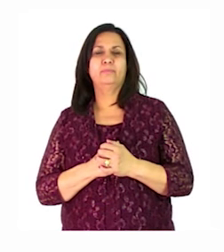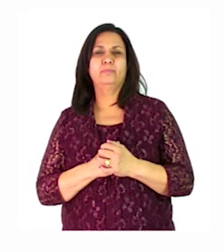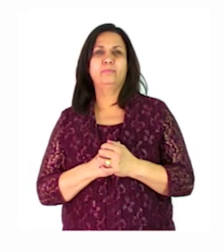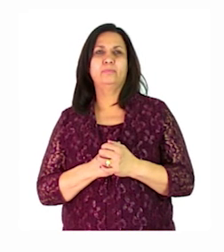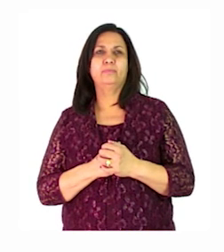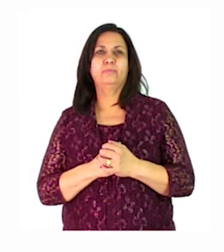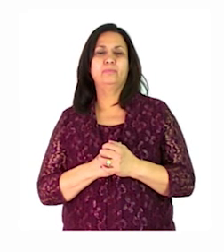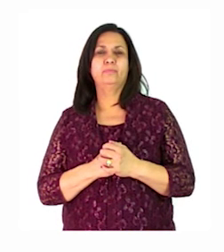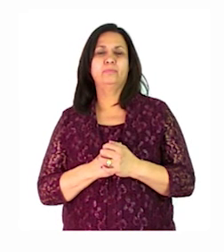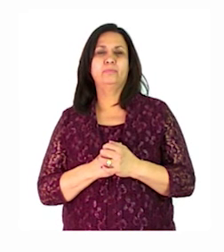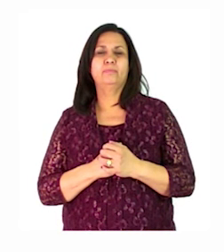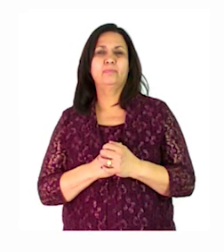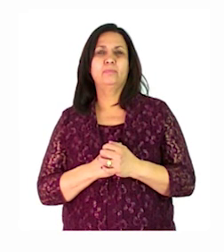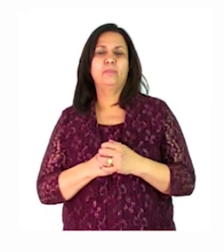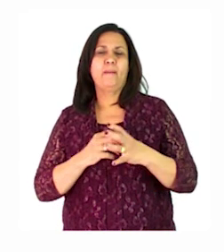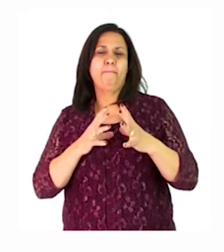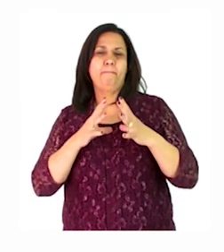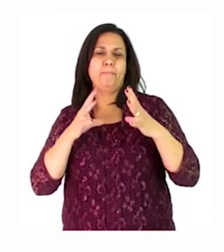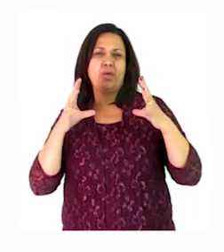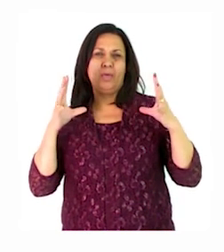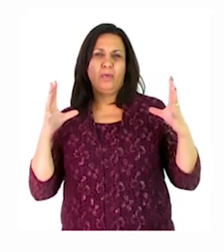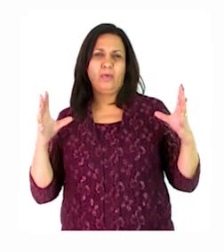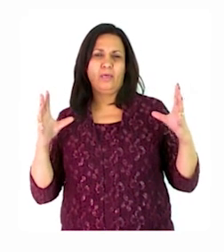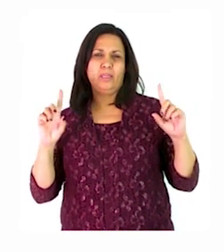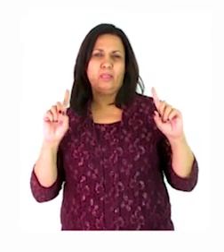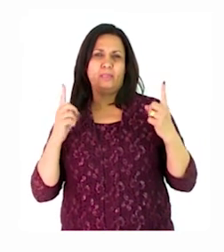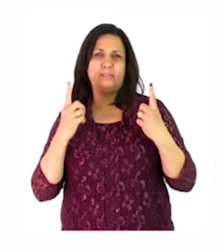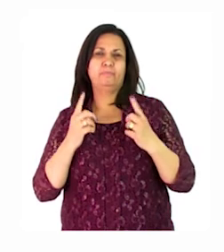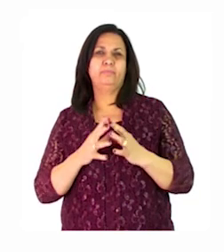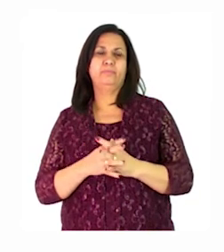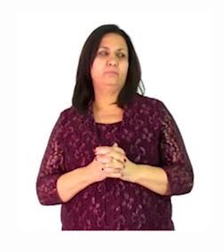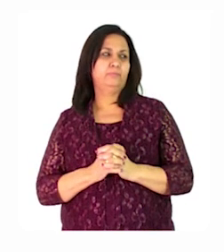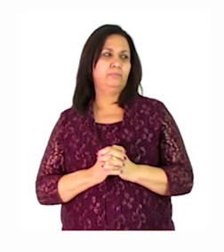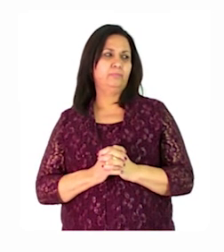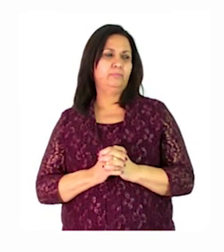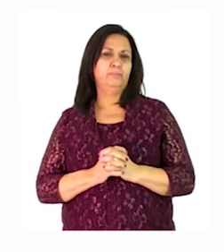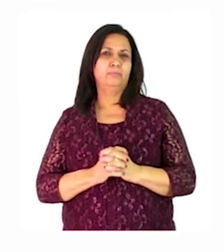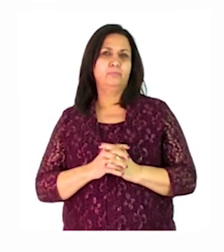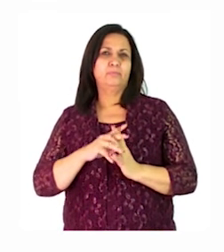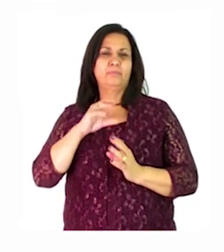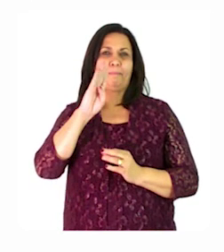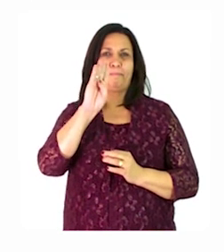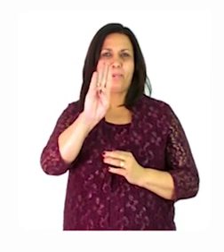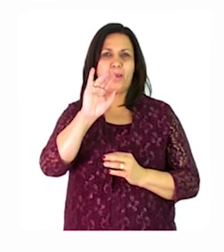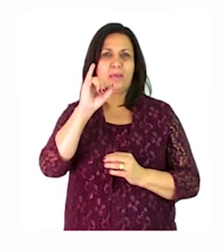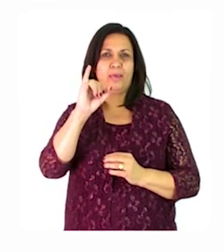means. Big means large or